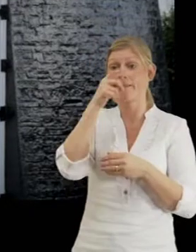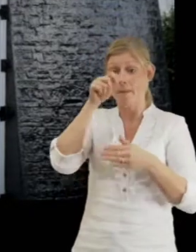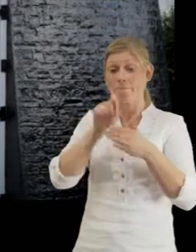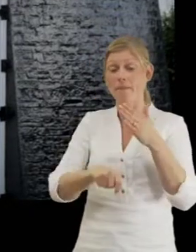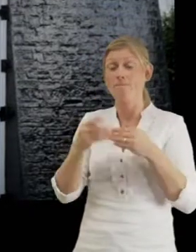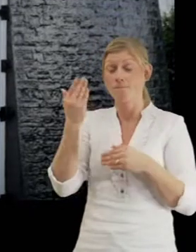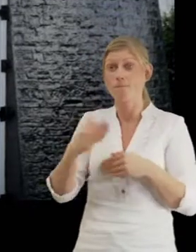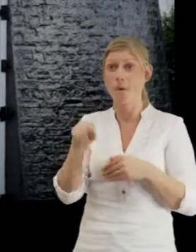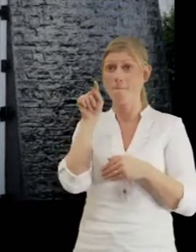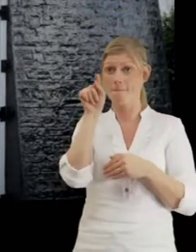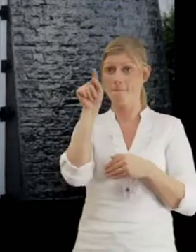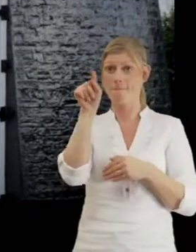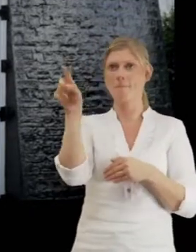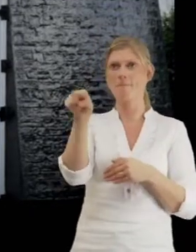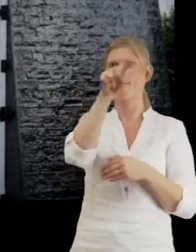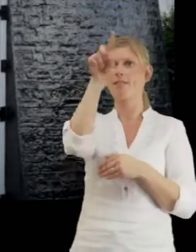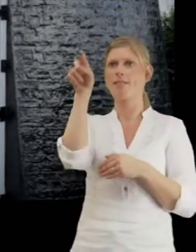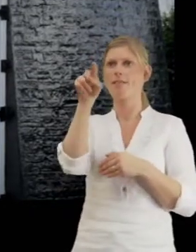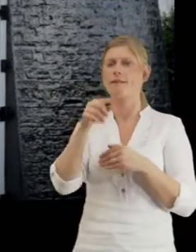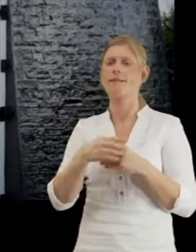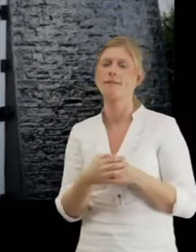purchased direct from the mill.